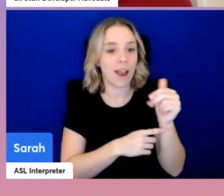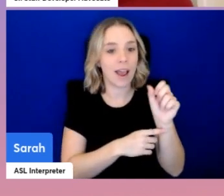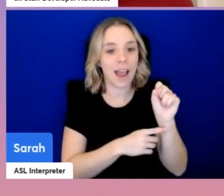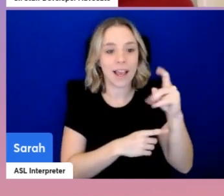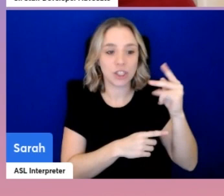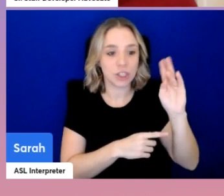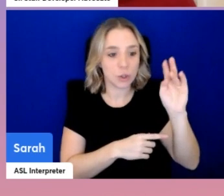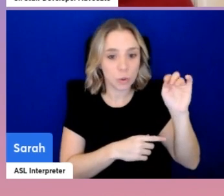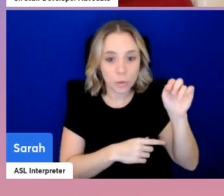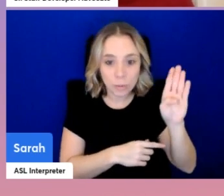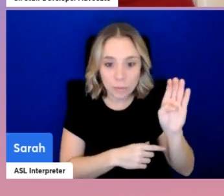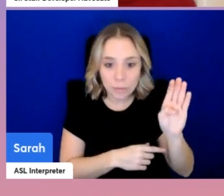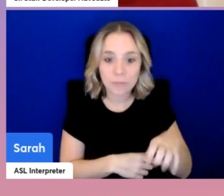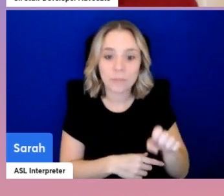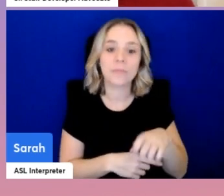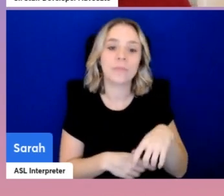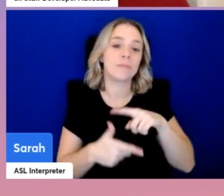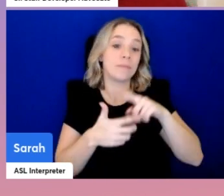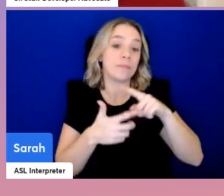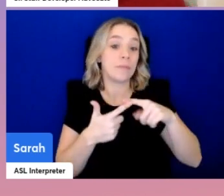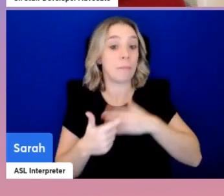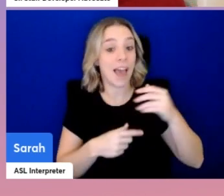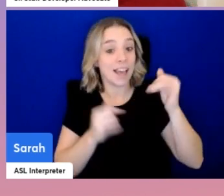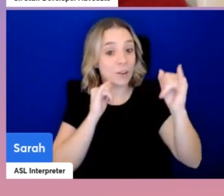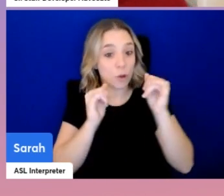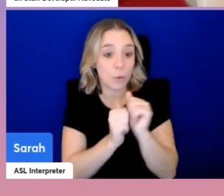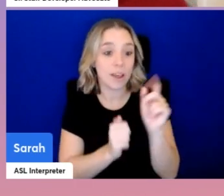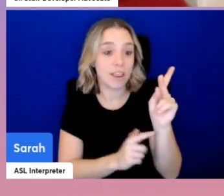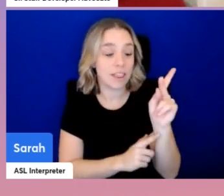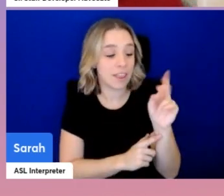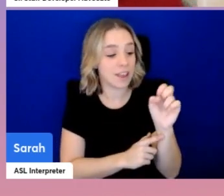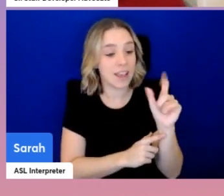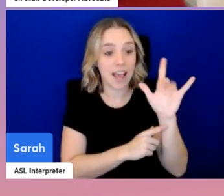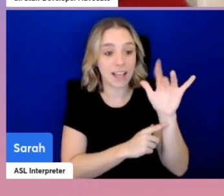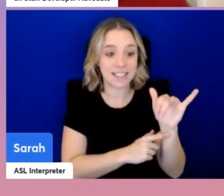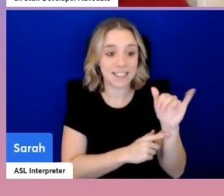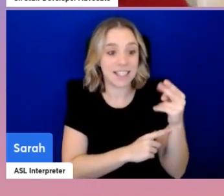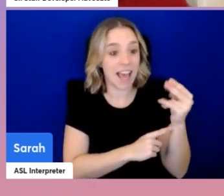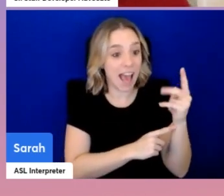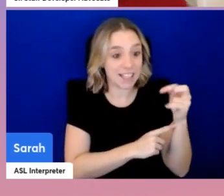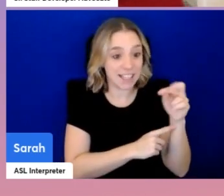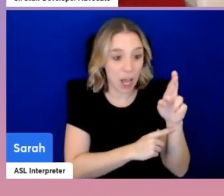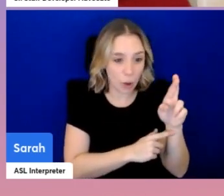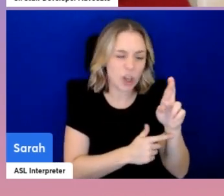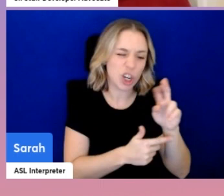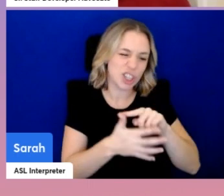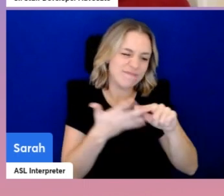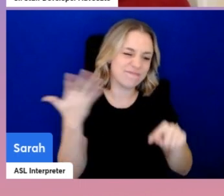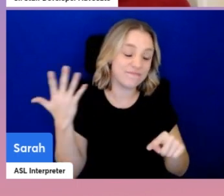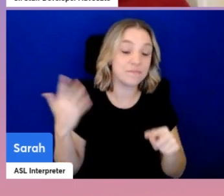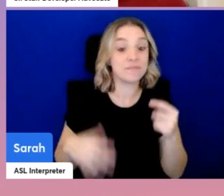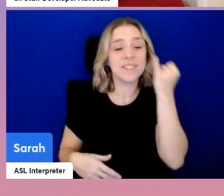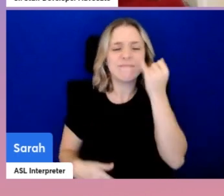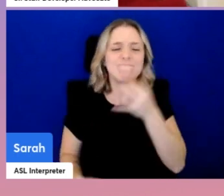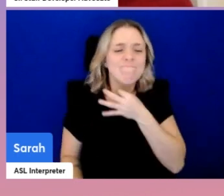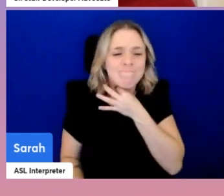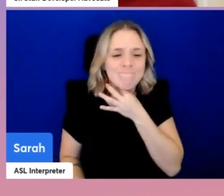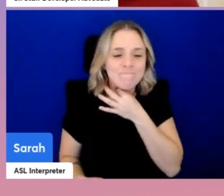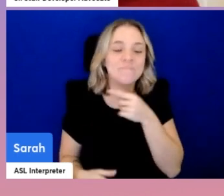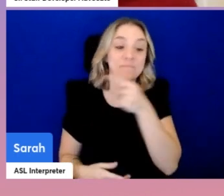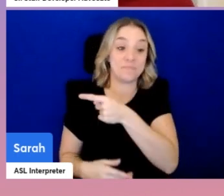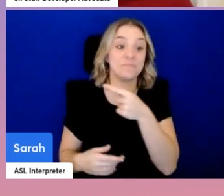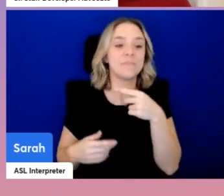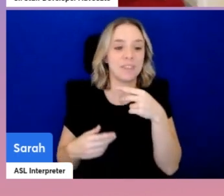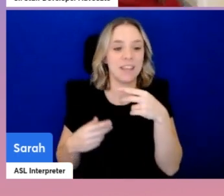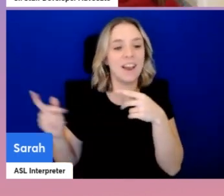accompanying blog post, and of course, my interview with Kelsey Hightower. And in case you're wondering, all of the images in this deck were generated by